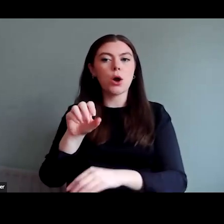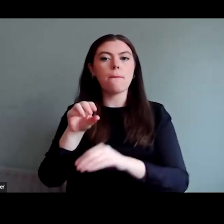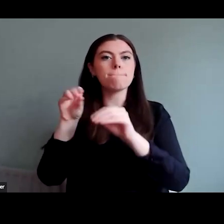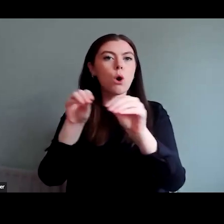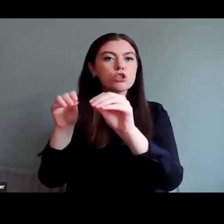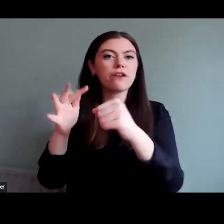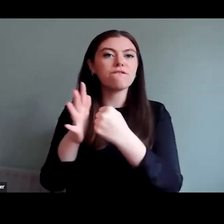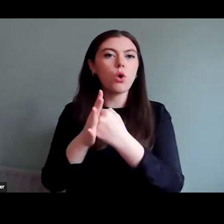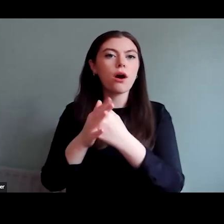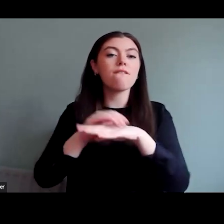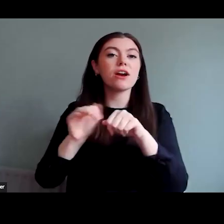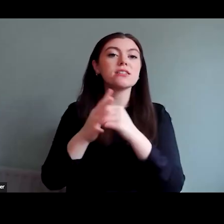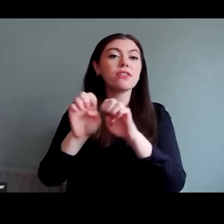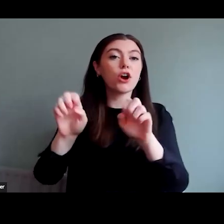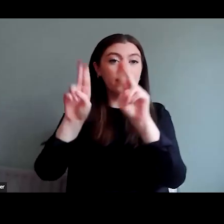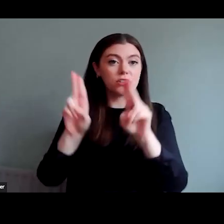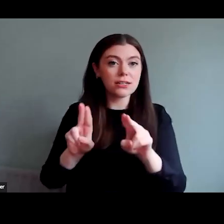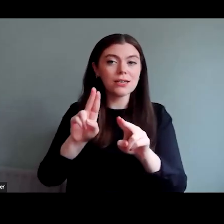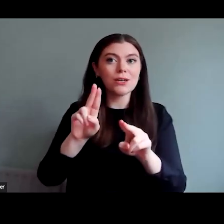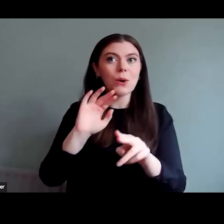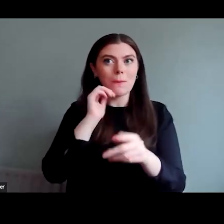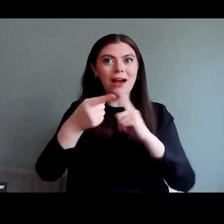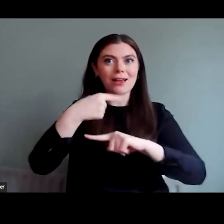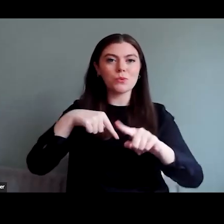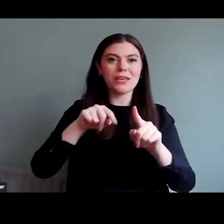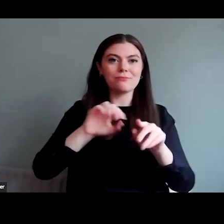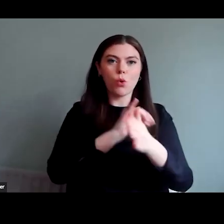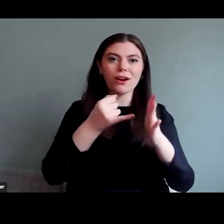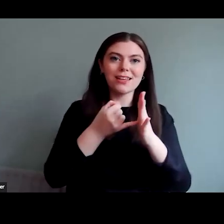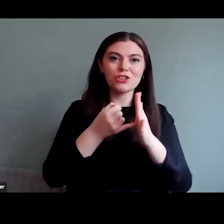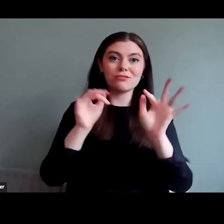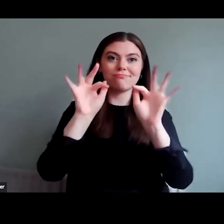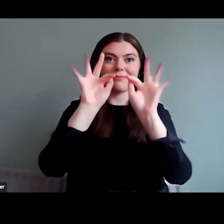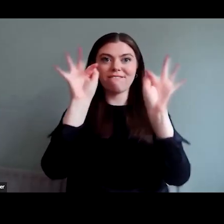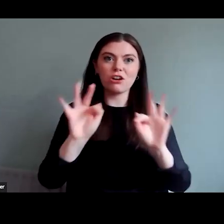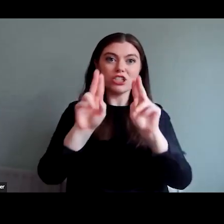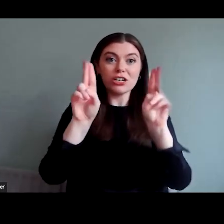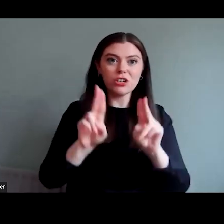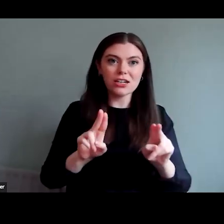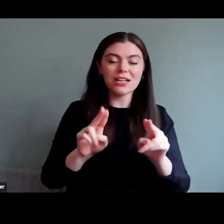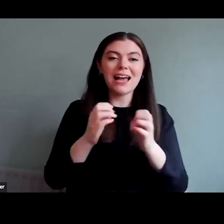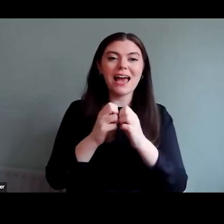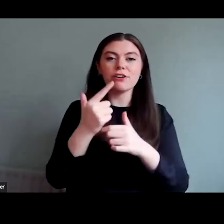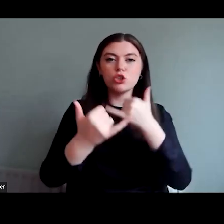International. So because we're an international federation, every 2 years we would have our biannual